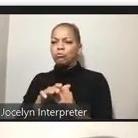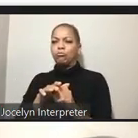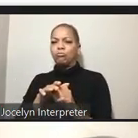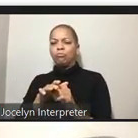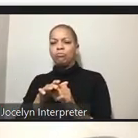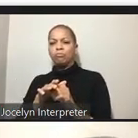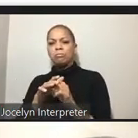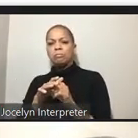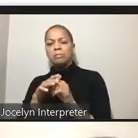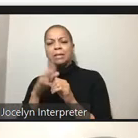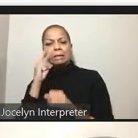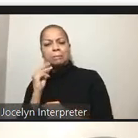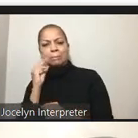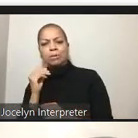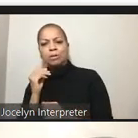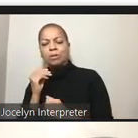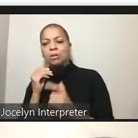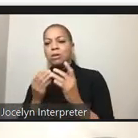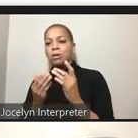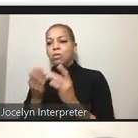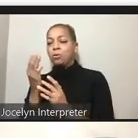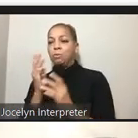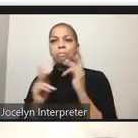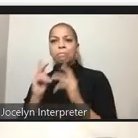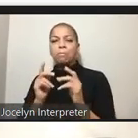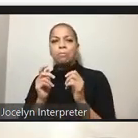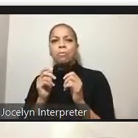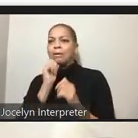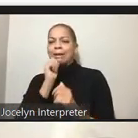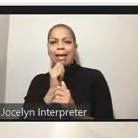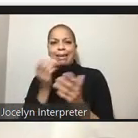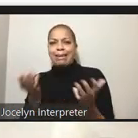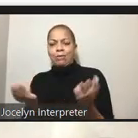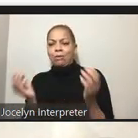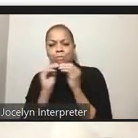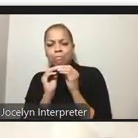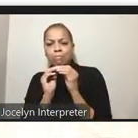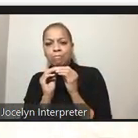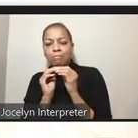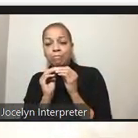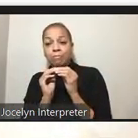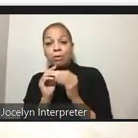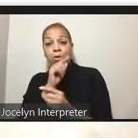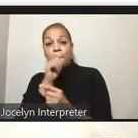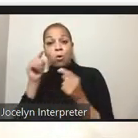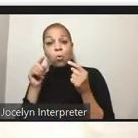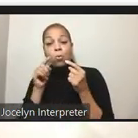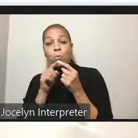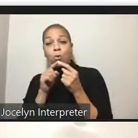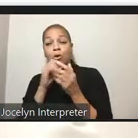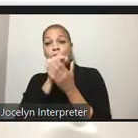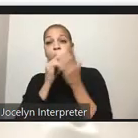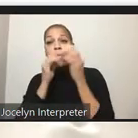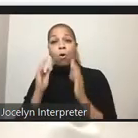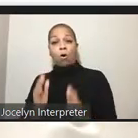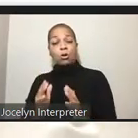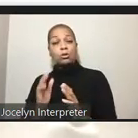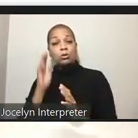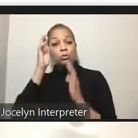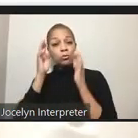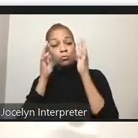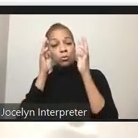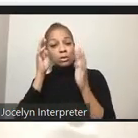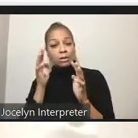individuality of those who are no longer with us? When an artist creates ways for the audience to see